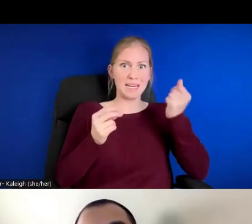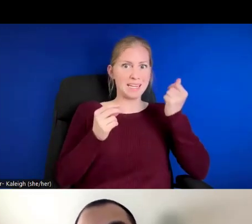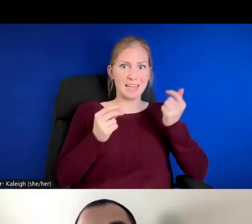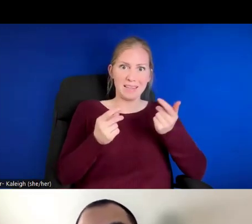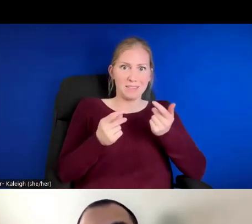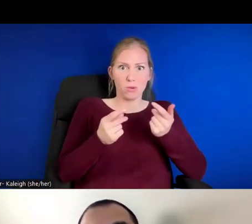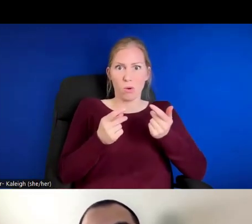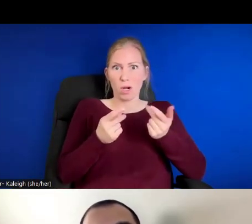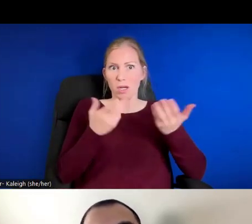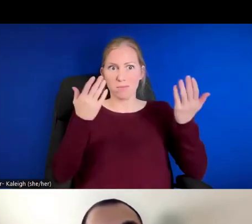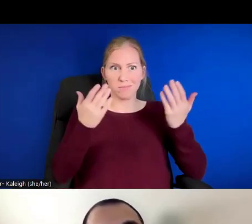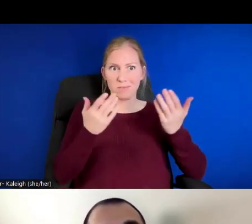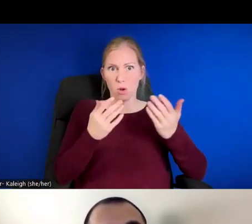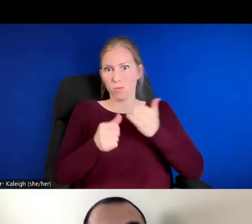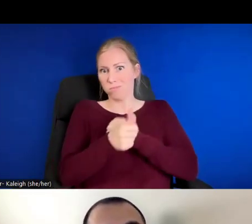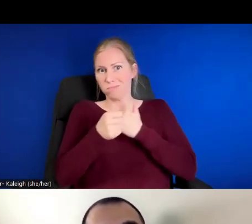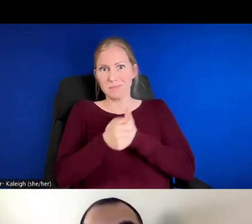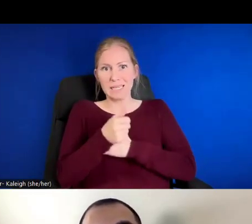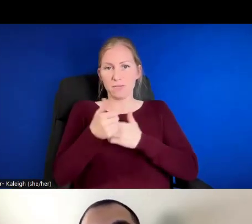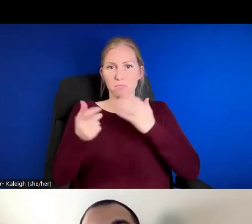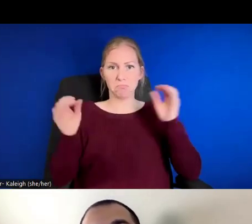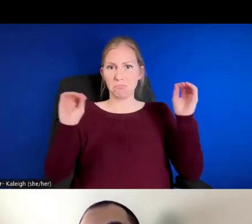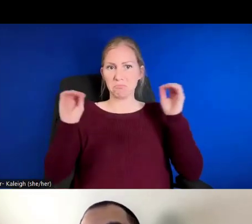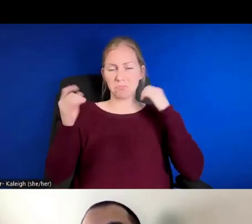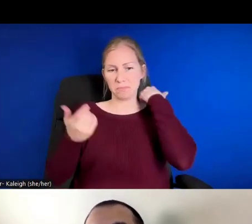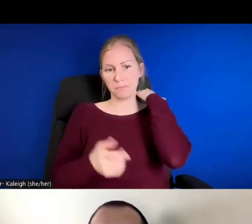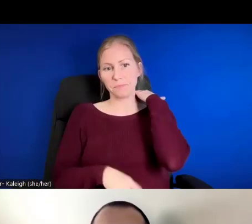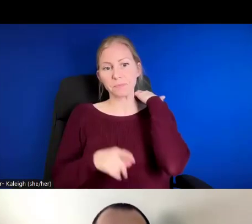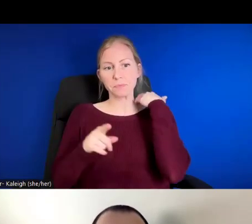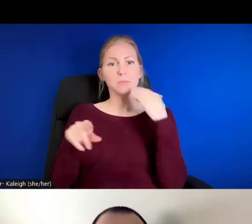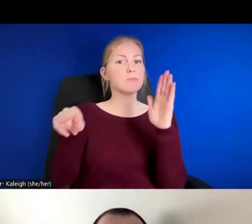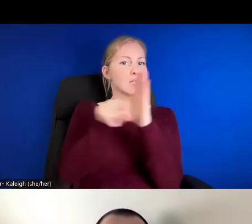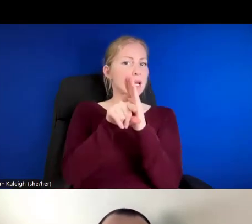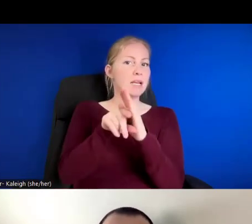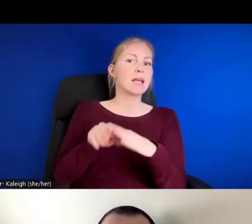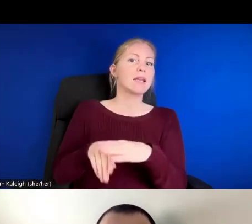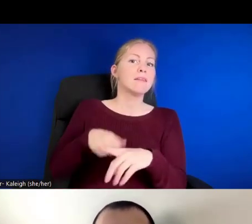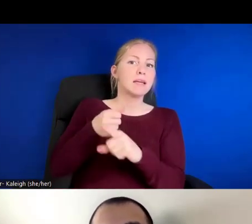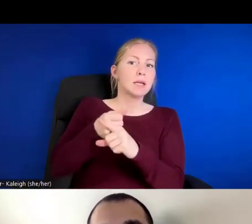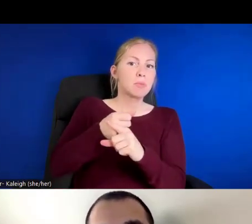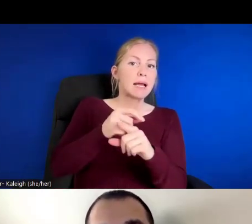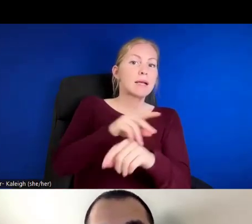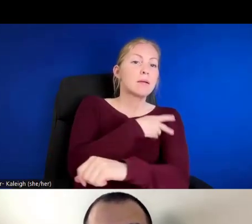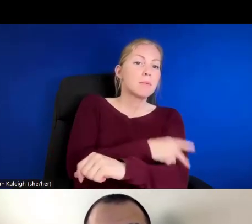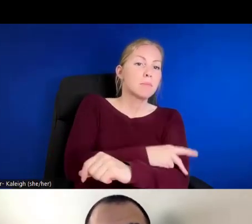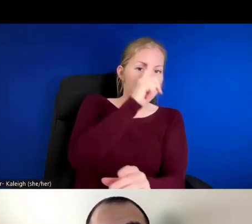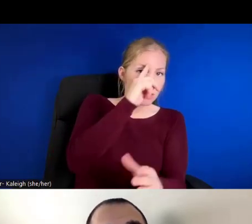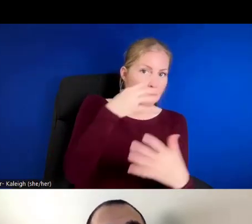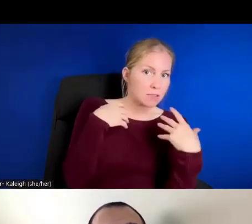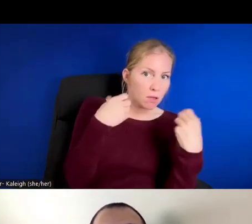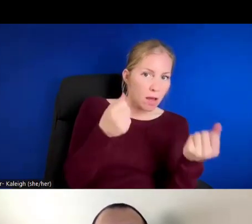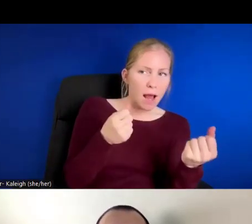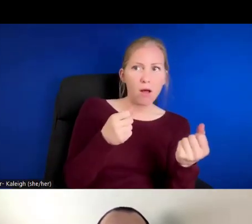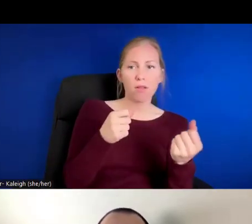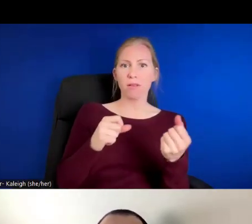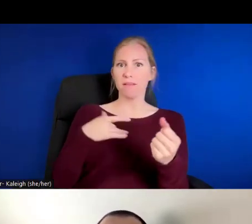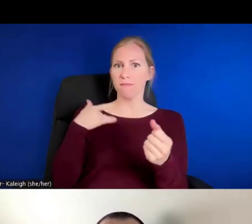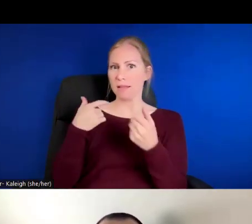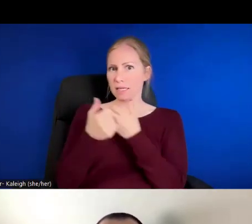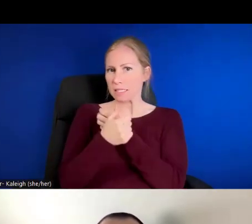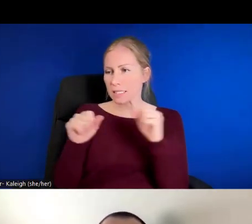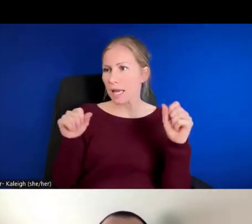practices negatively impact staff culture. They negatively impact patient mental health and sense of safety. There